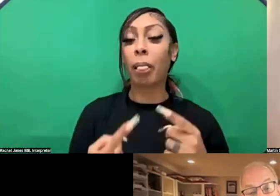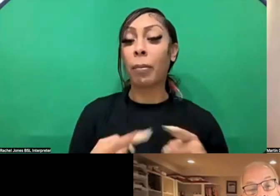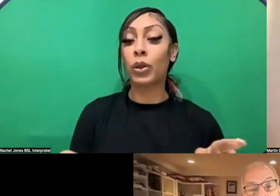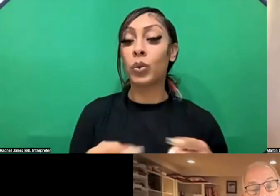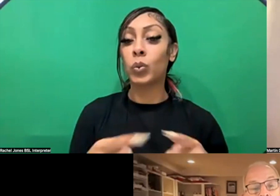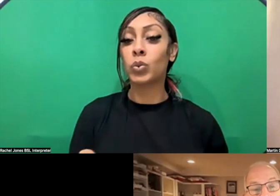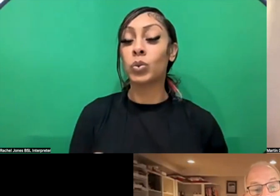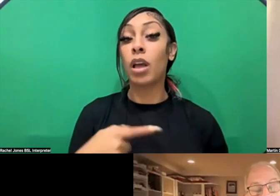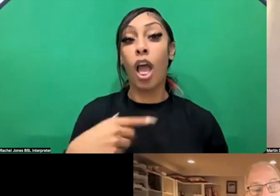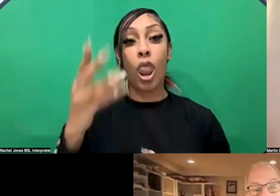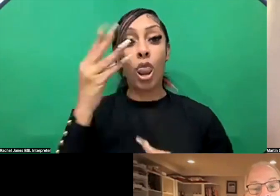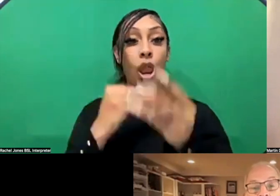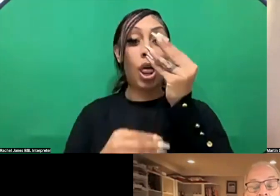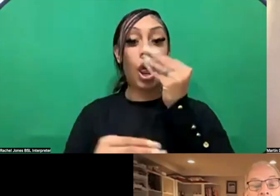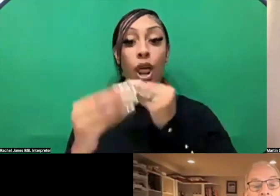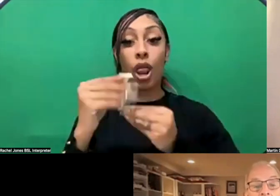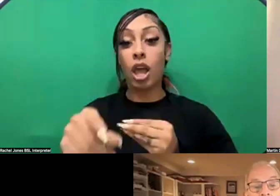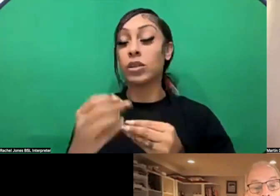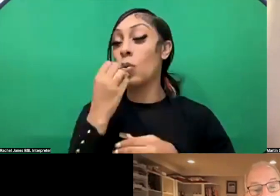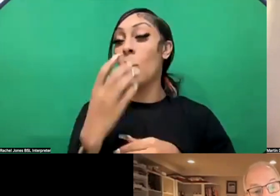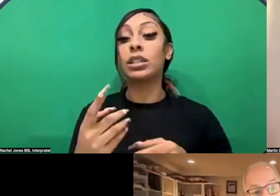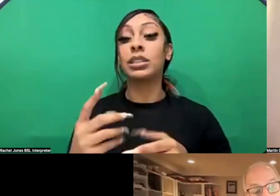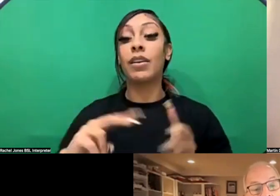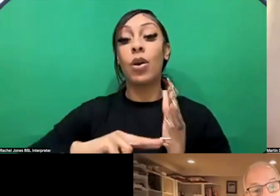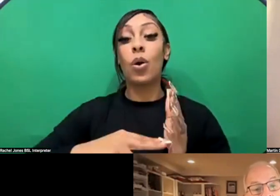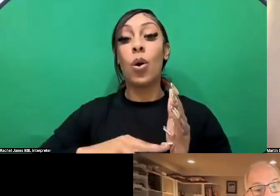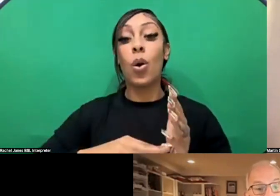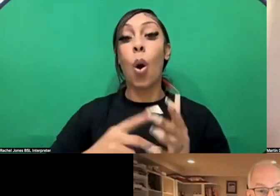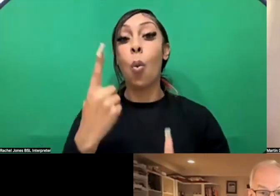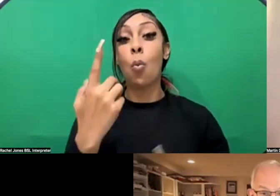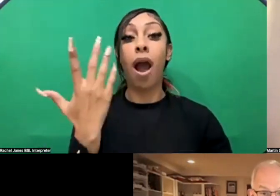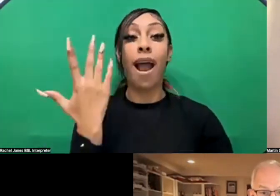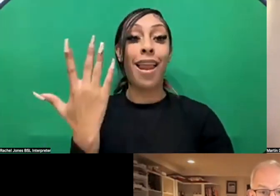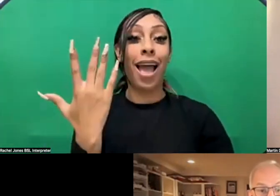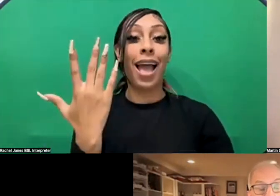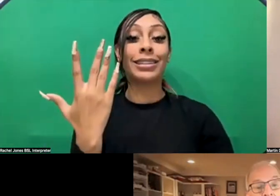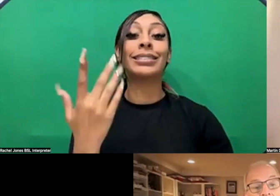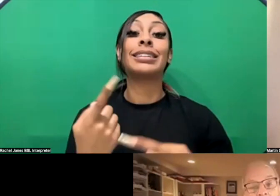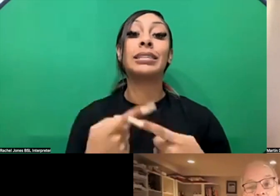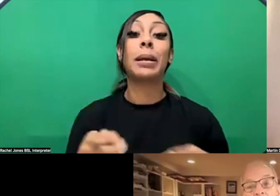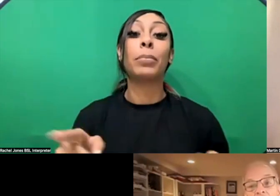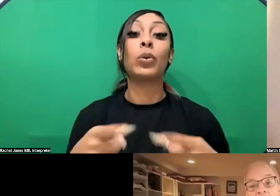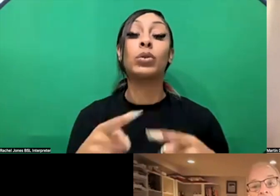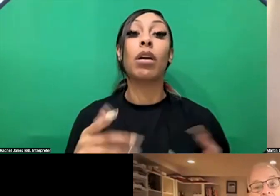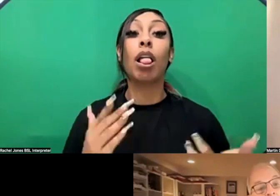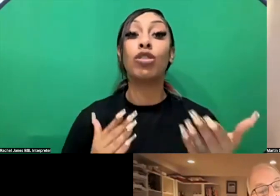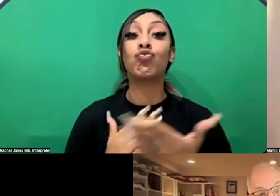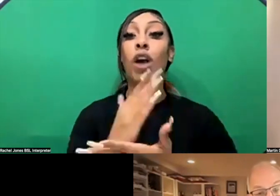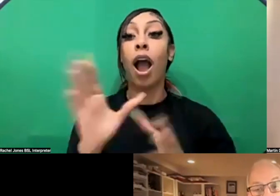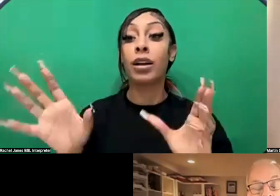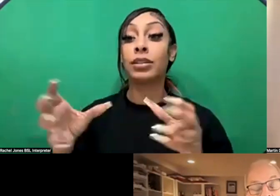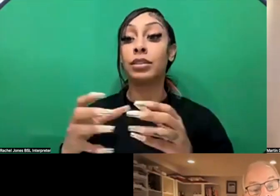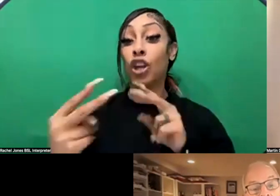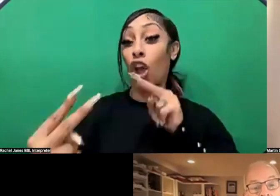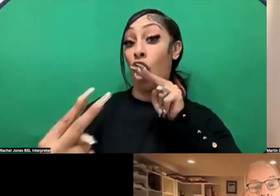wonderful organization in the UK called the One-Handed Musical Instrument Trust. And they contacted